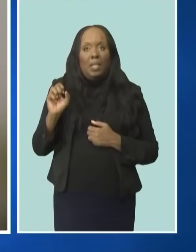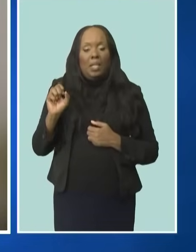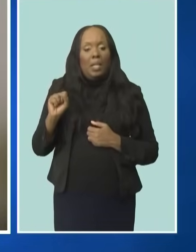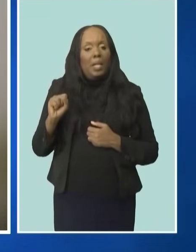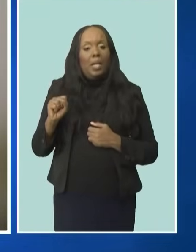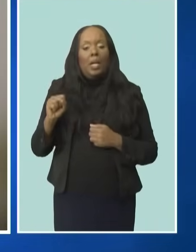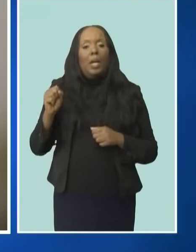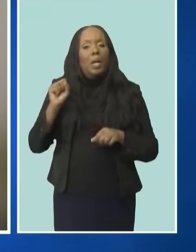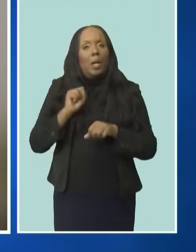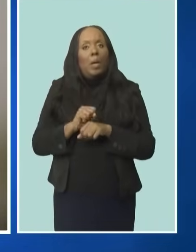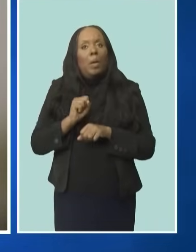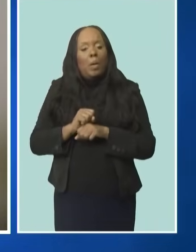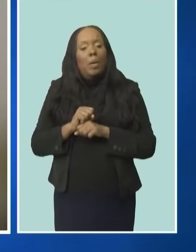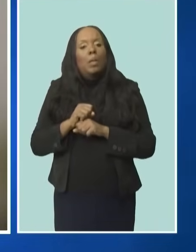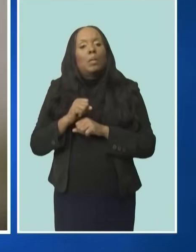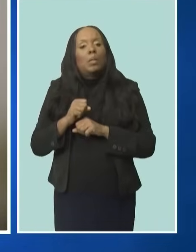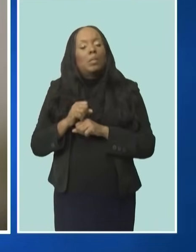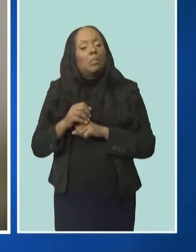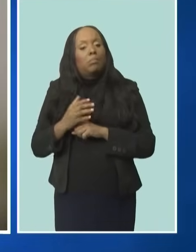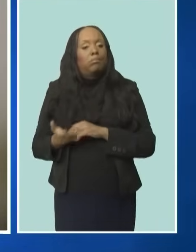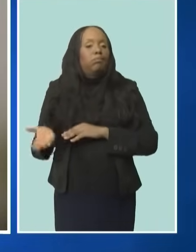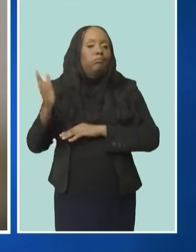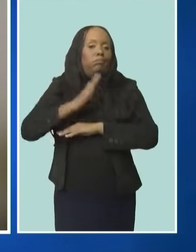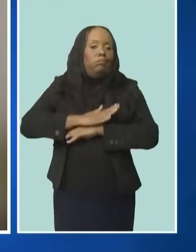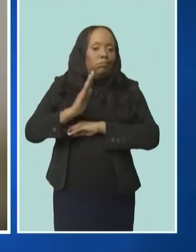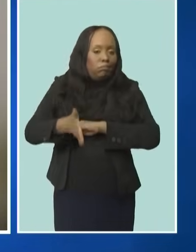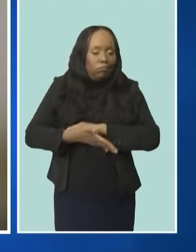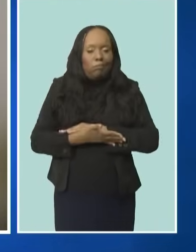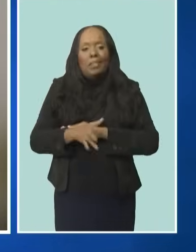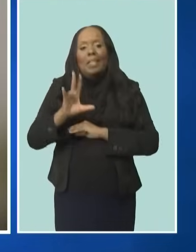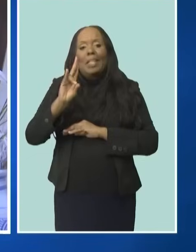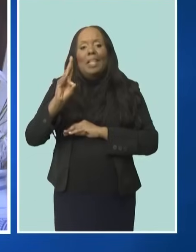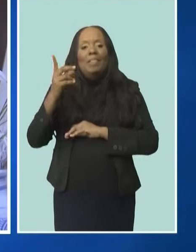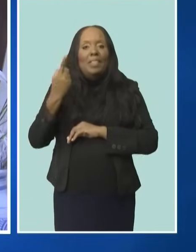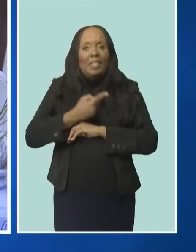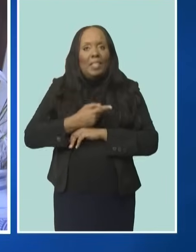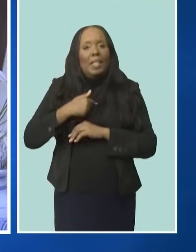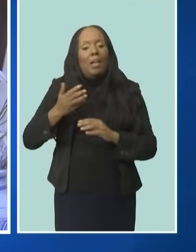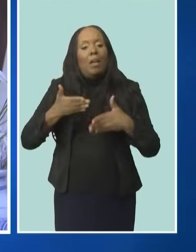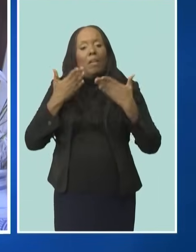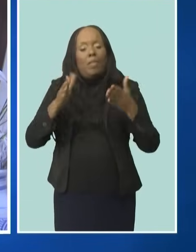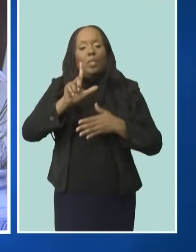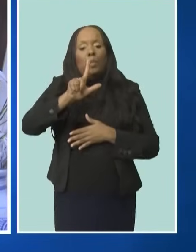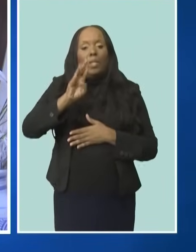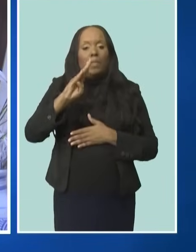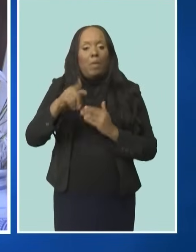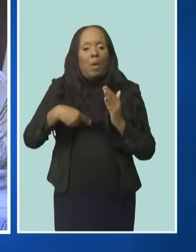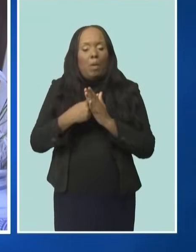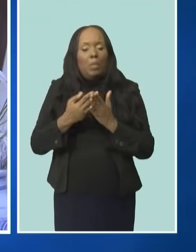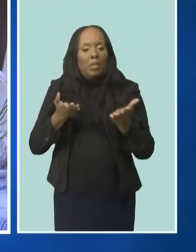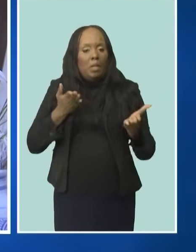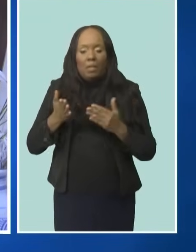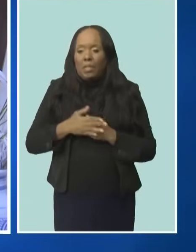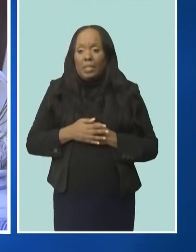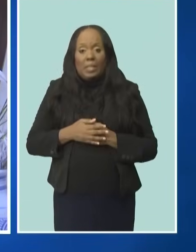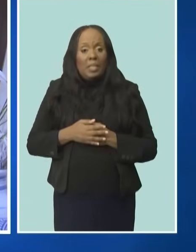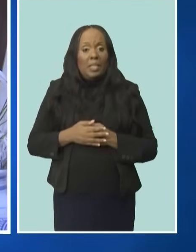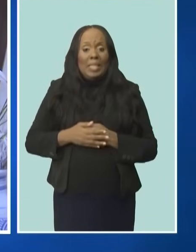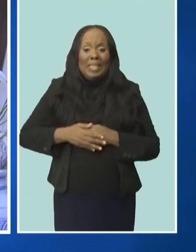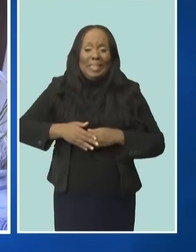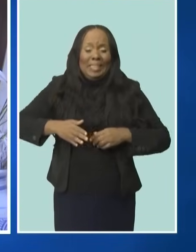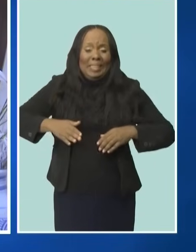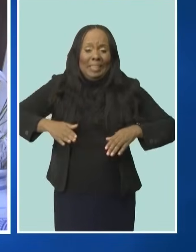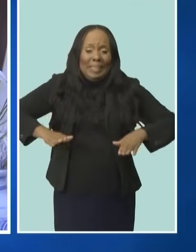dawn operation. I work 7 days, and I also offer a 24-hour service. So if you have any emergencies, like late at night, pipe